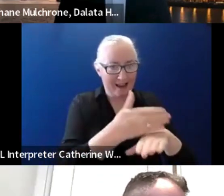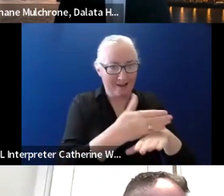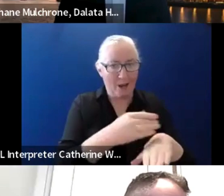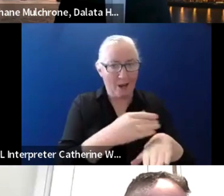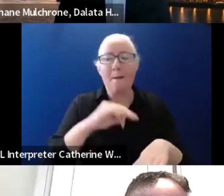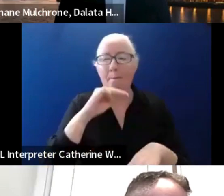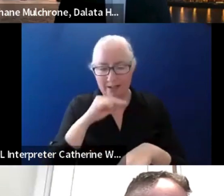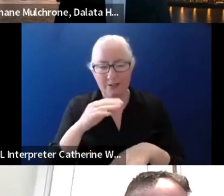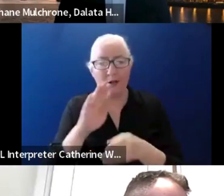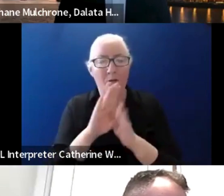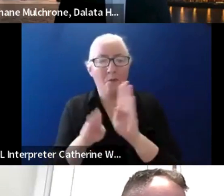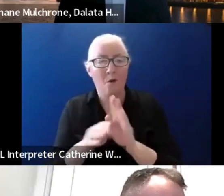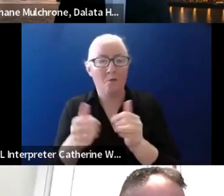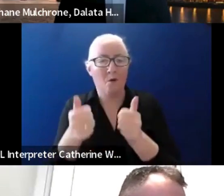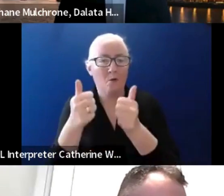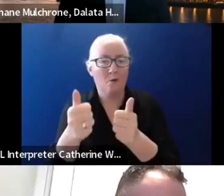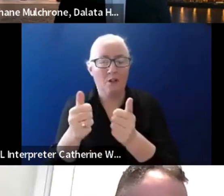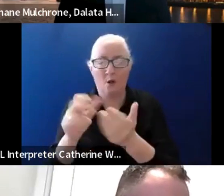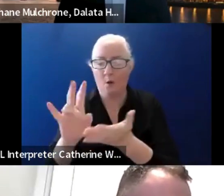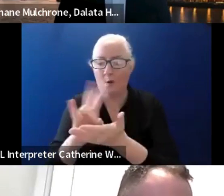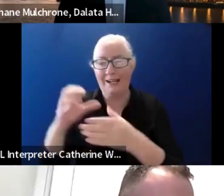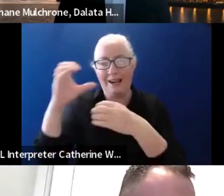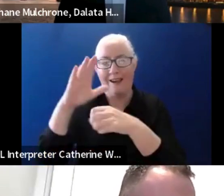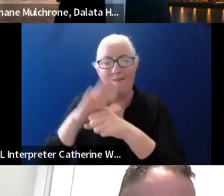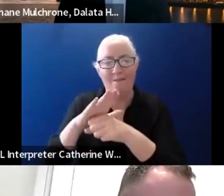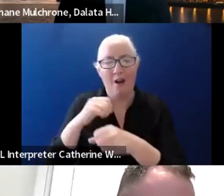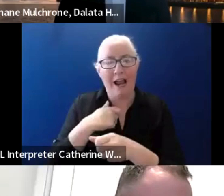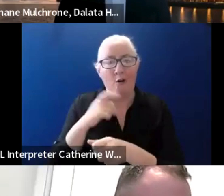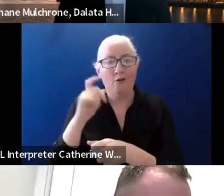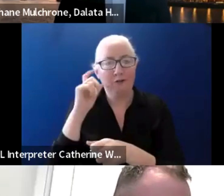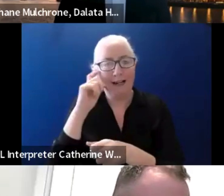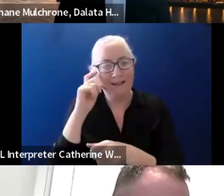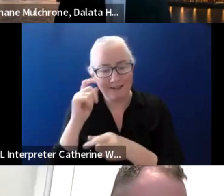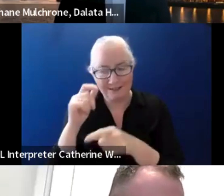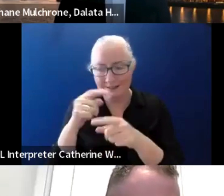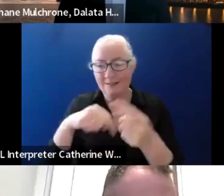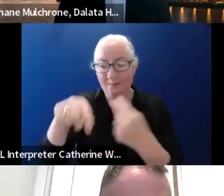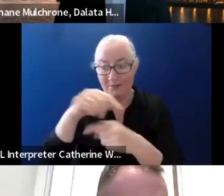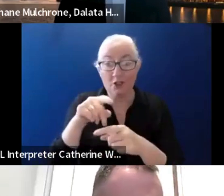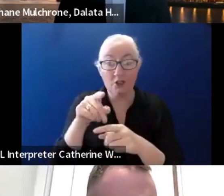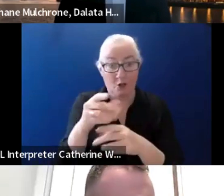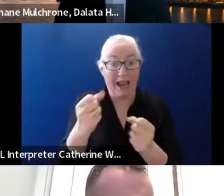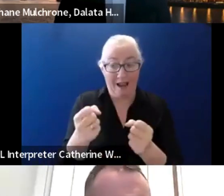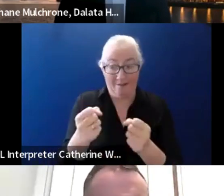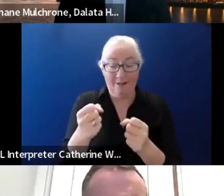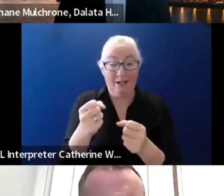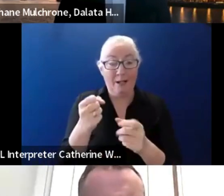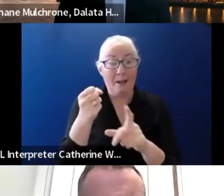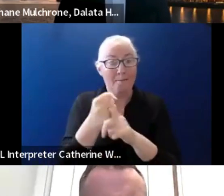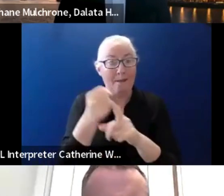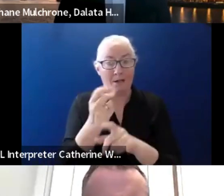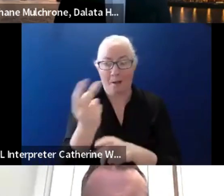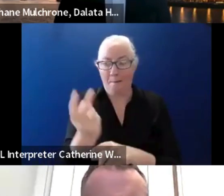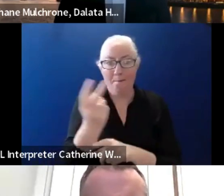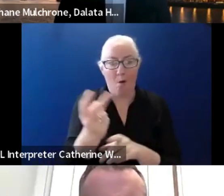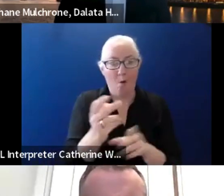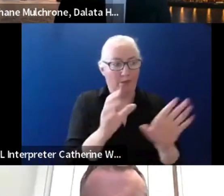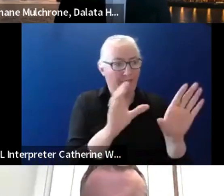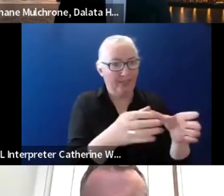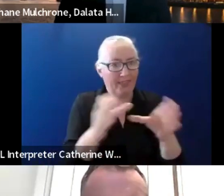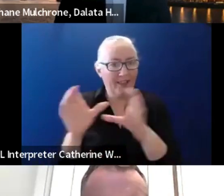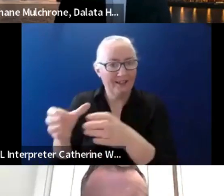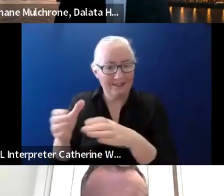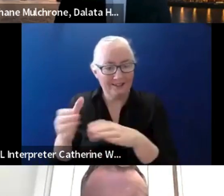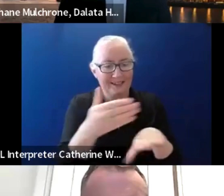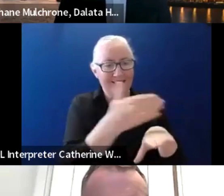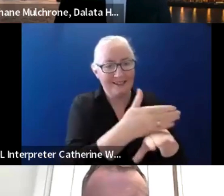really good quality care to our residents. So I think our journey has seen an impact on both sides of, I